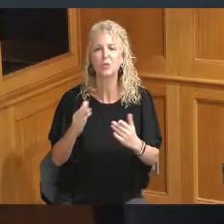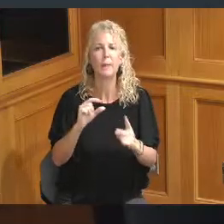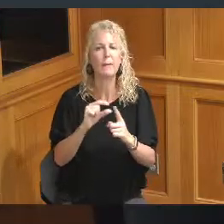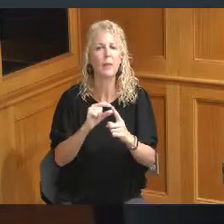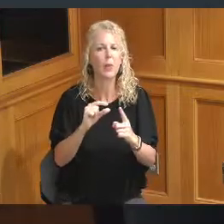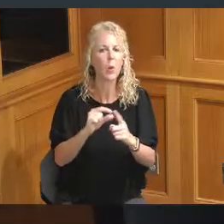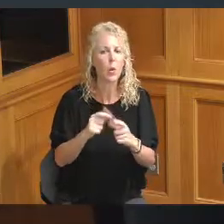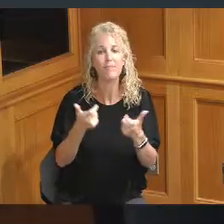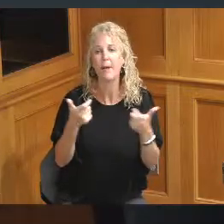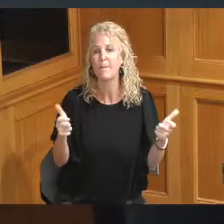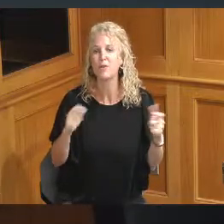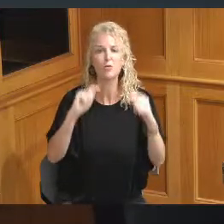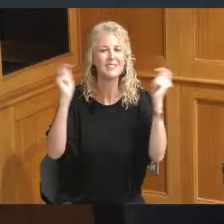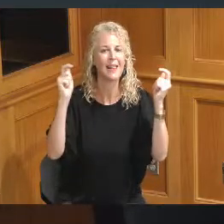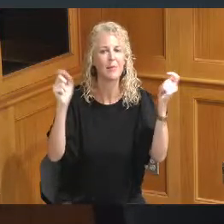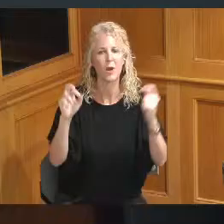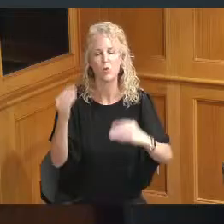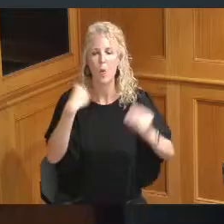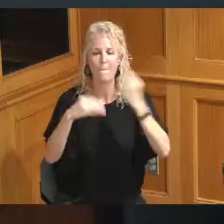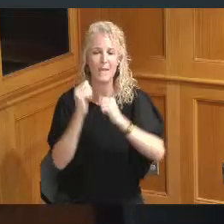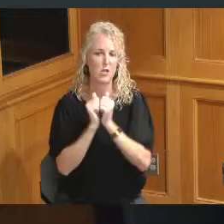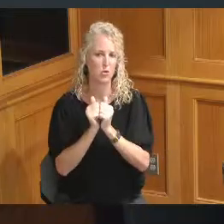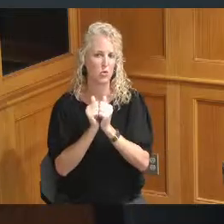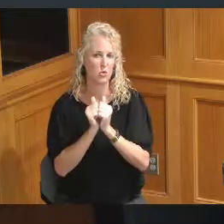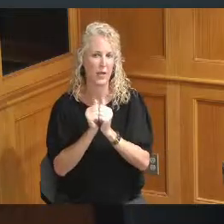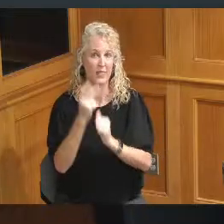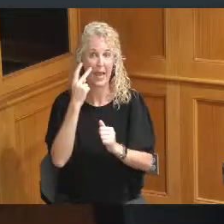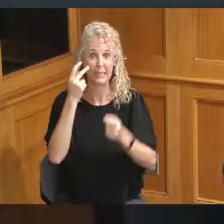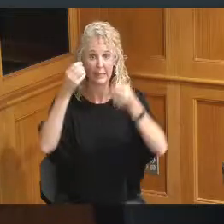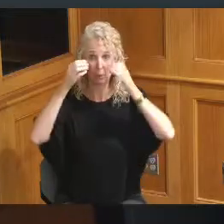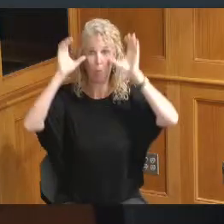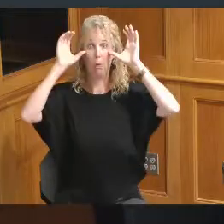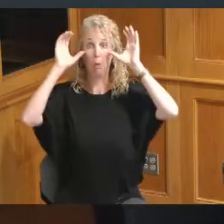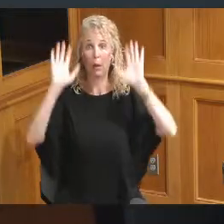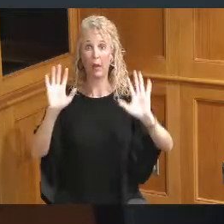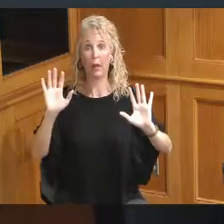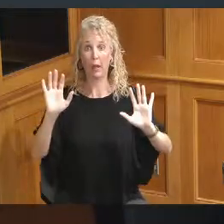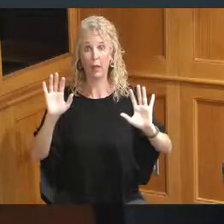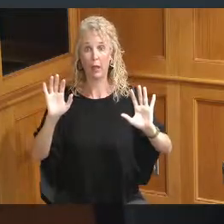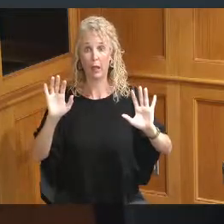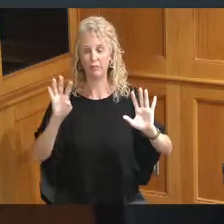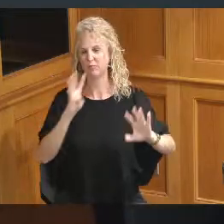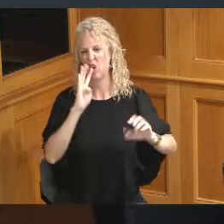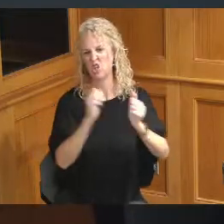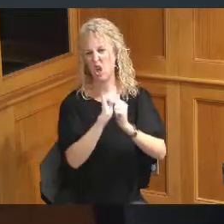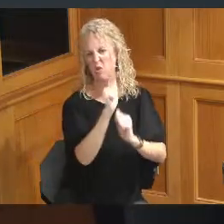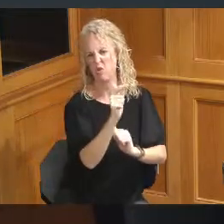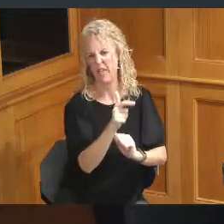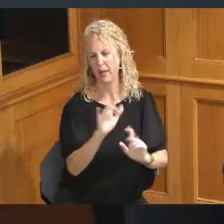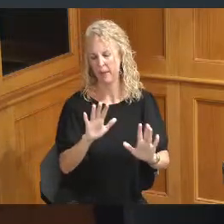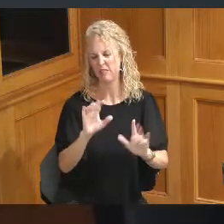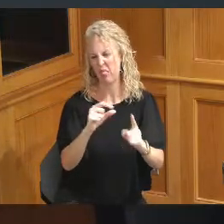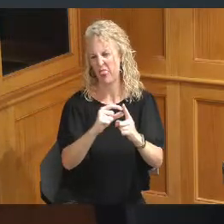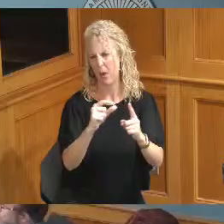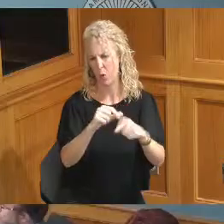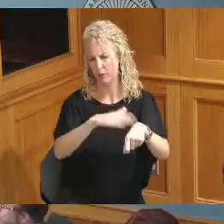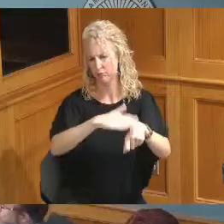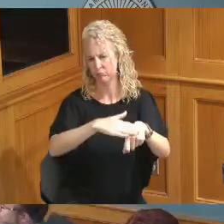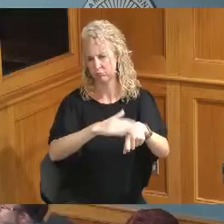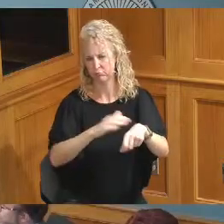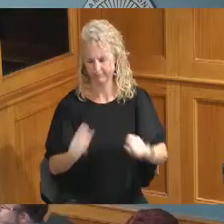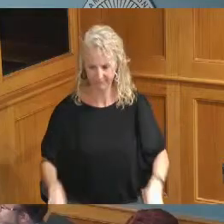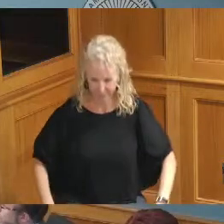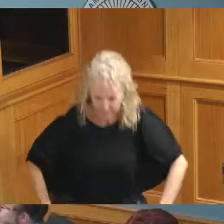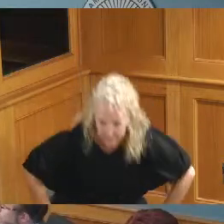say a huge celebration. So I see your eyes are like, so I can talk to you later about it. Yeah, okay. Thank you.